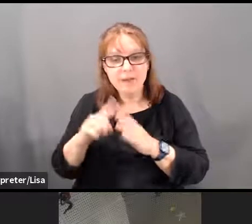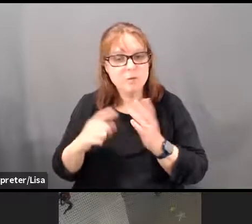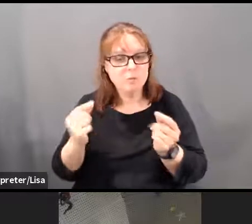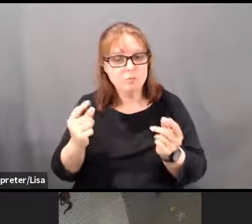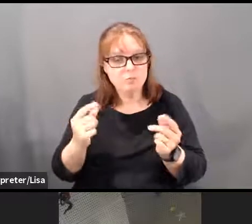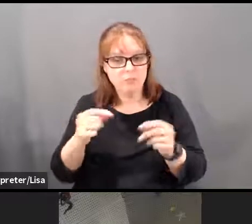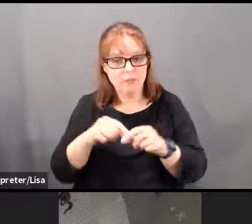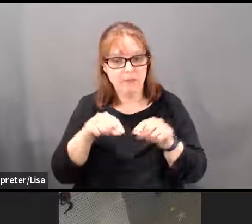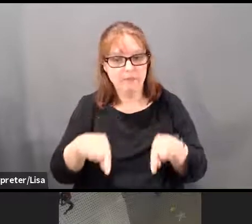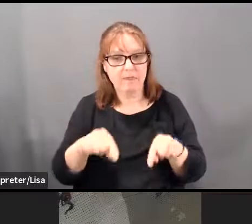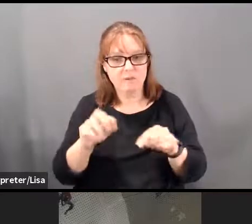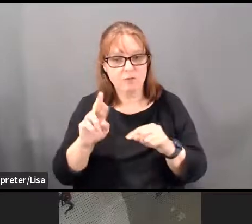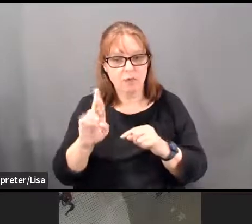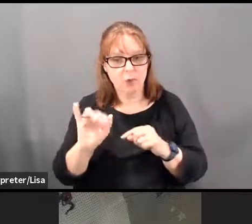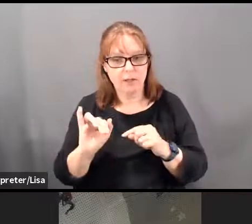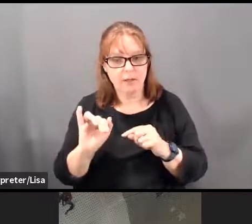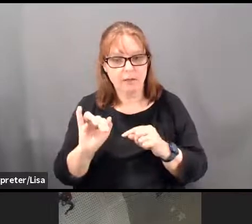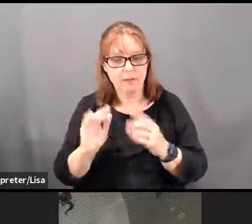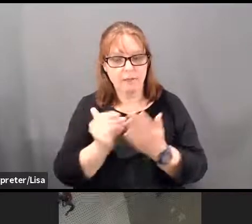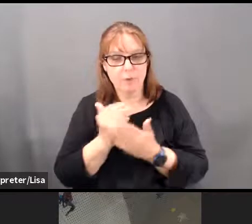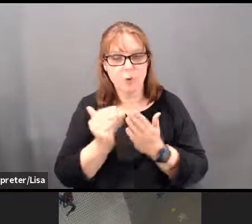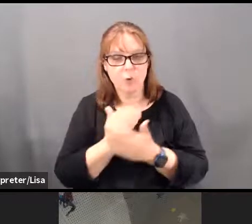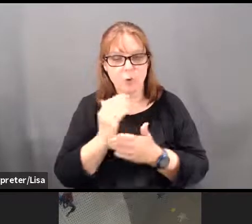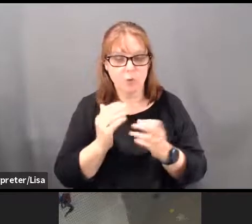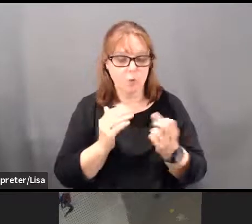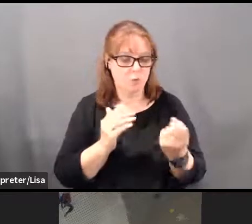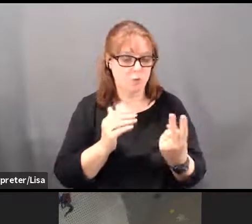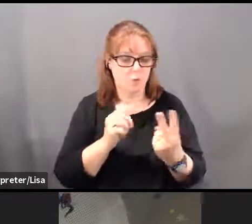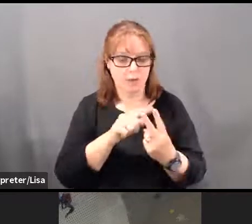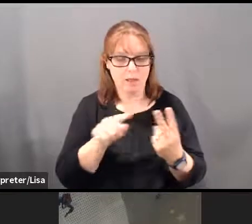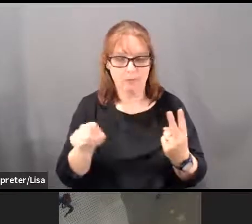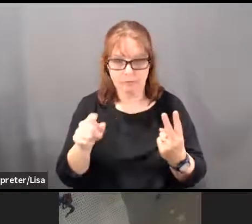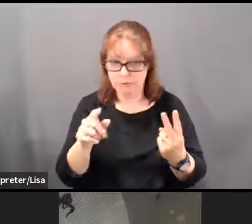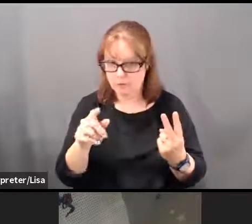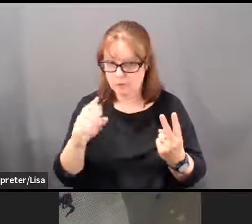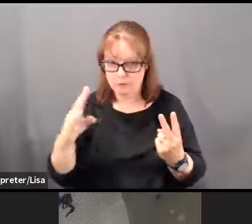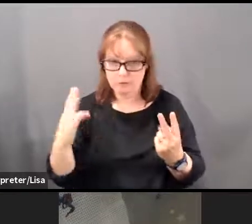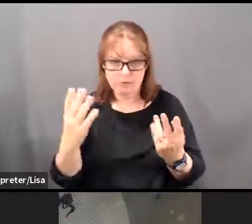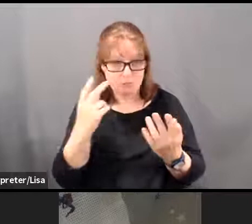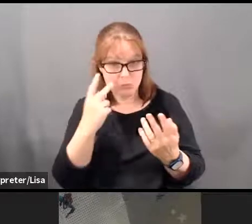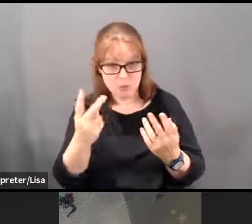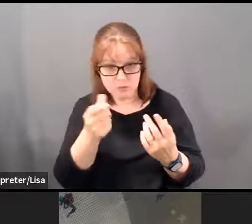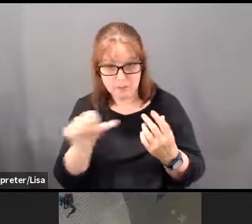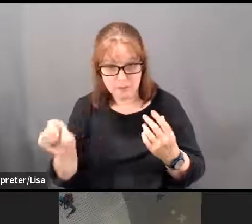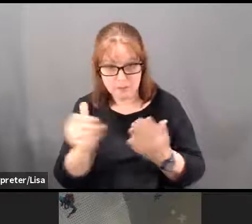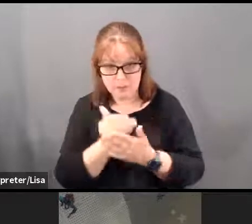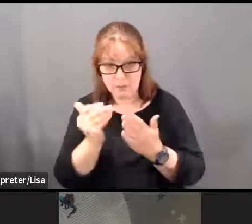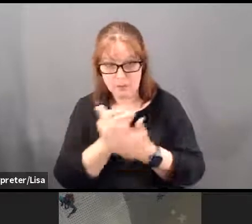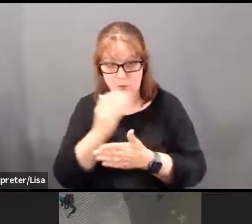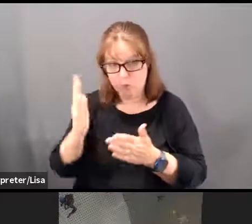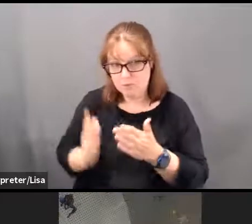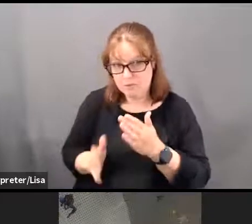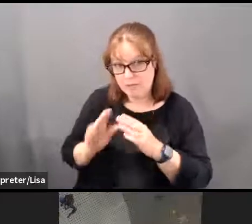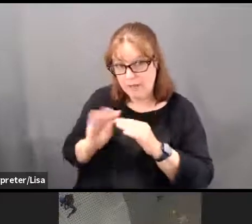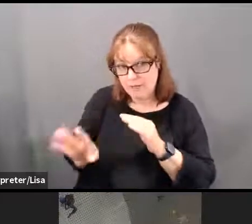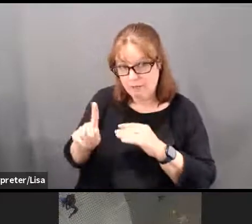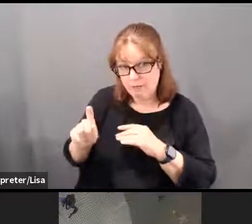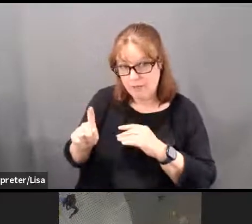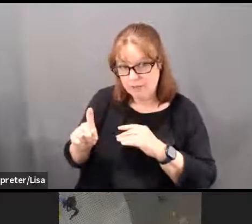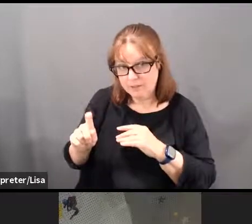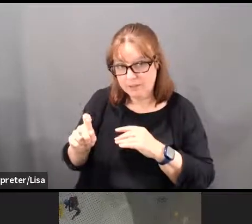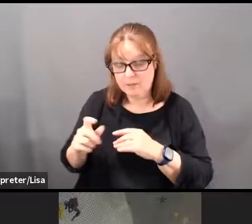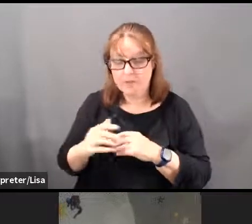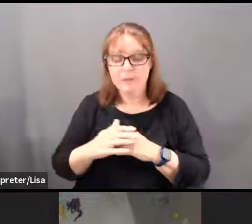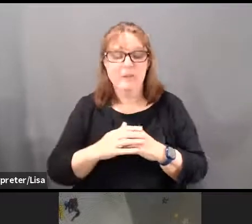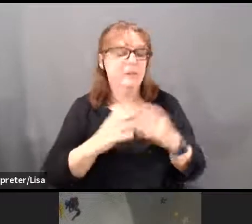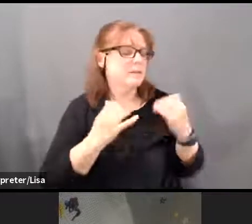age group? So with this newest age group that's opened up, 12 plus, are we seeing any different side effects with those younger patients? Yeah, the immune response is what you're